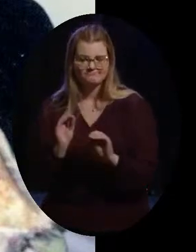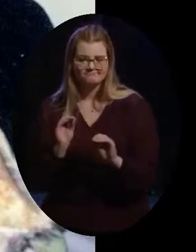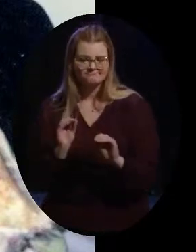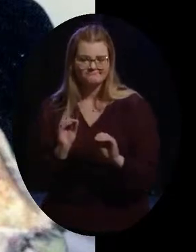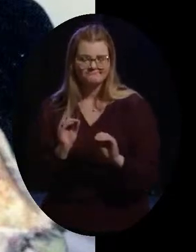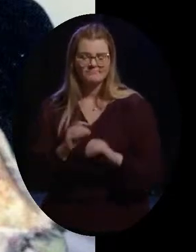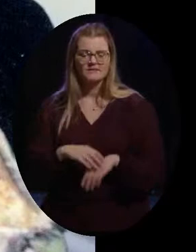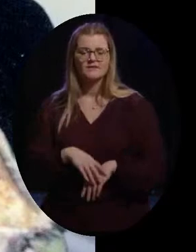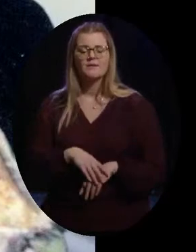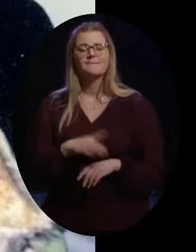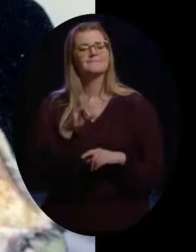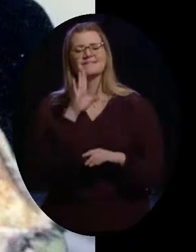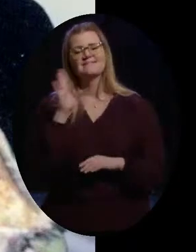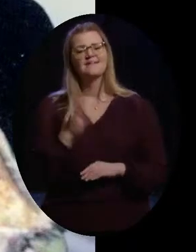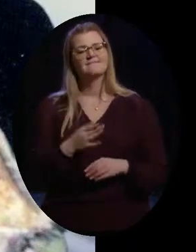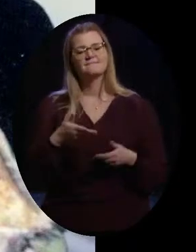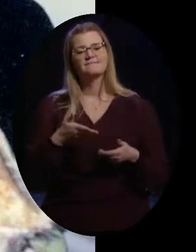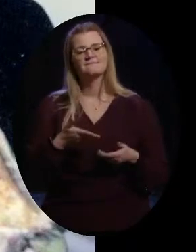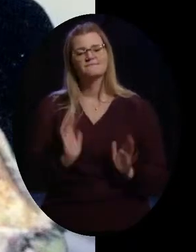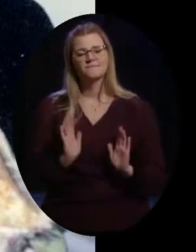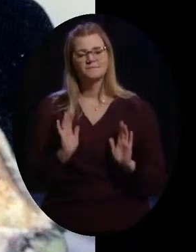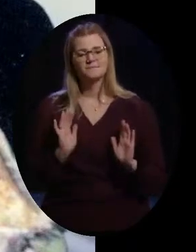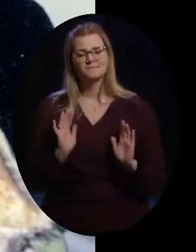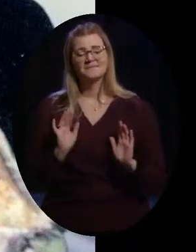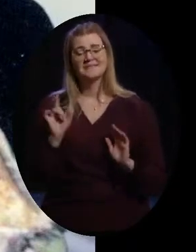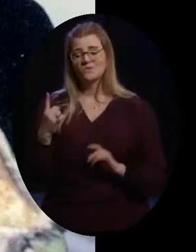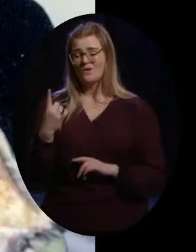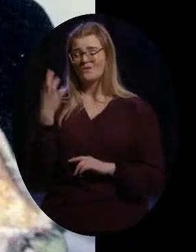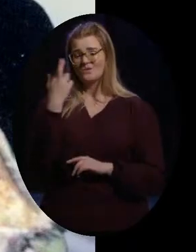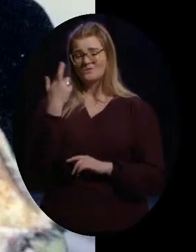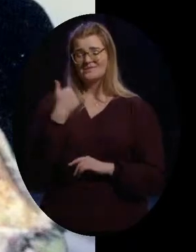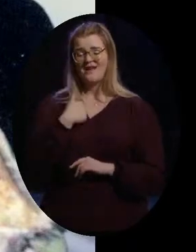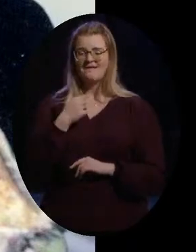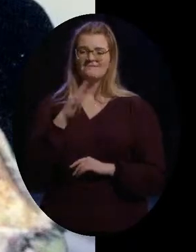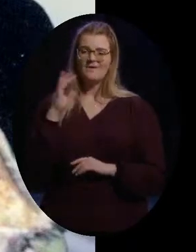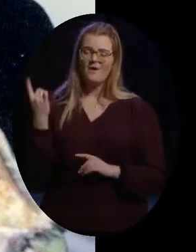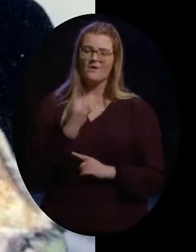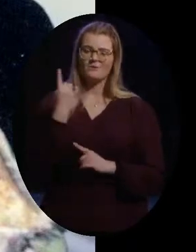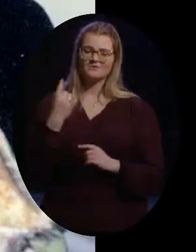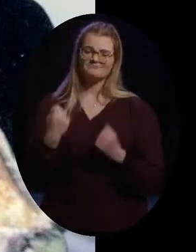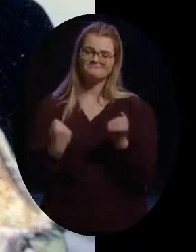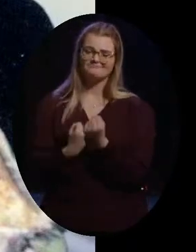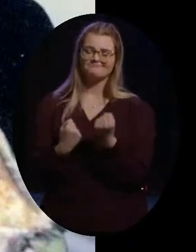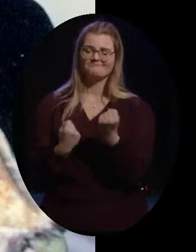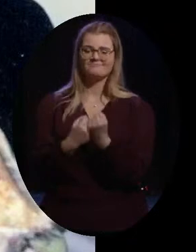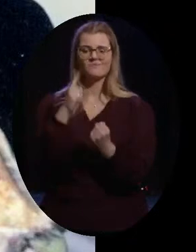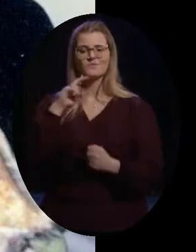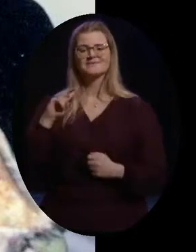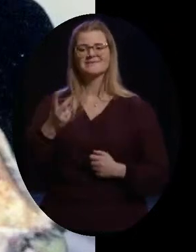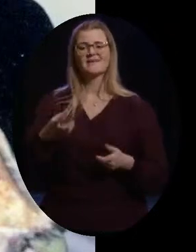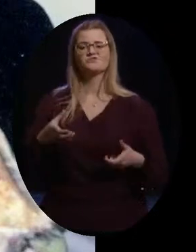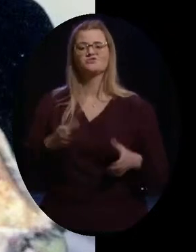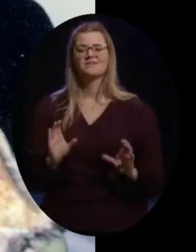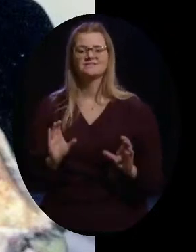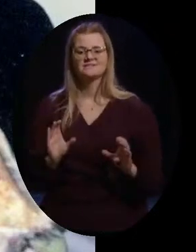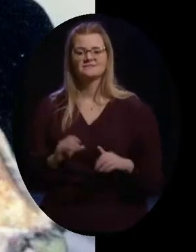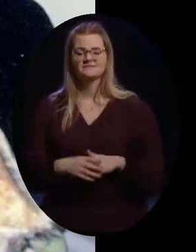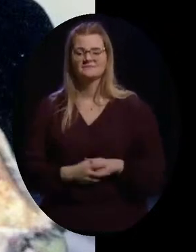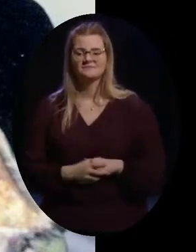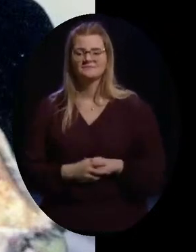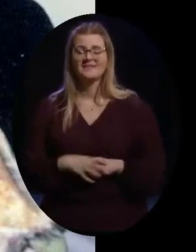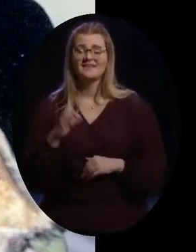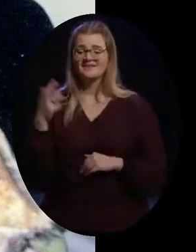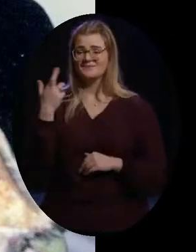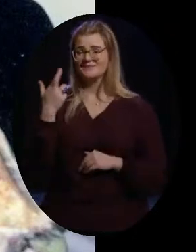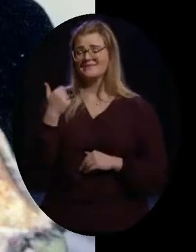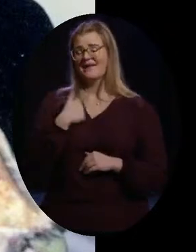quit. He's one of the reasons I've always been such an advocate for second chances. That's why